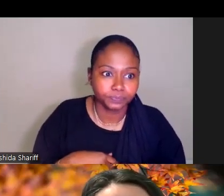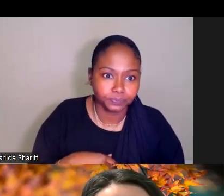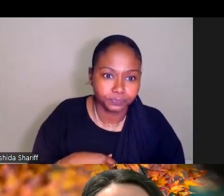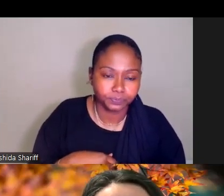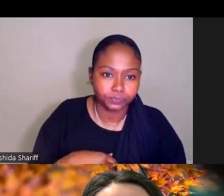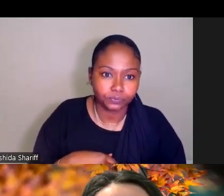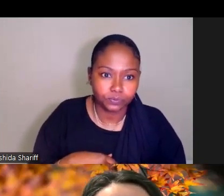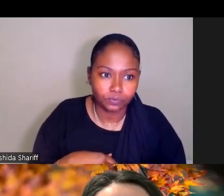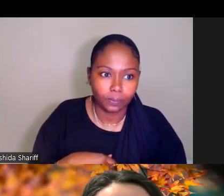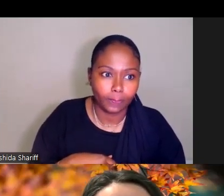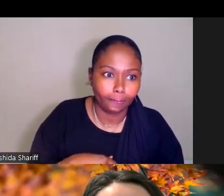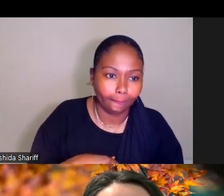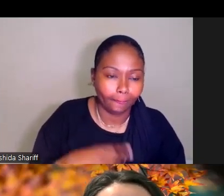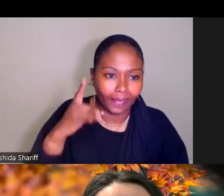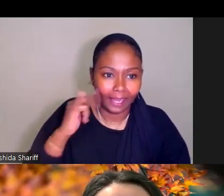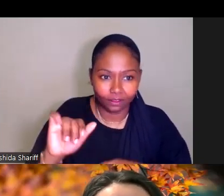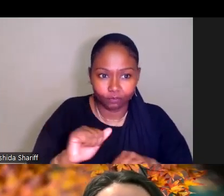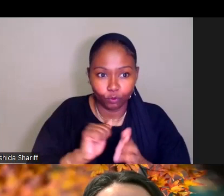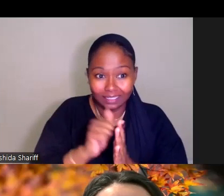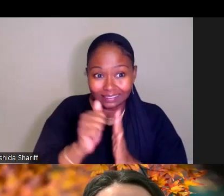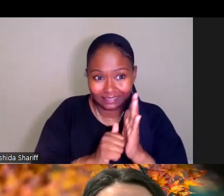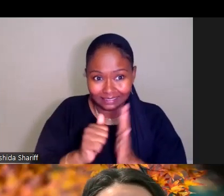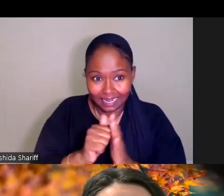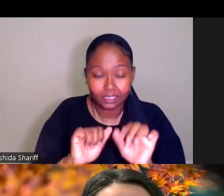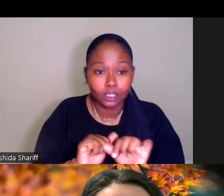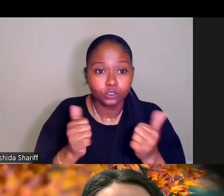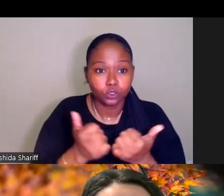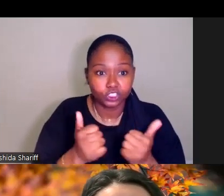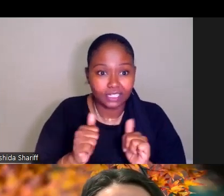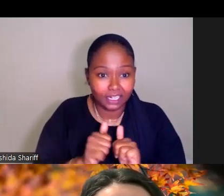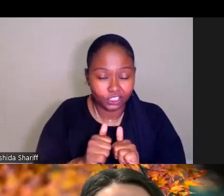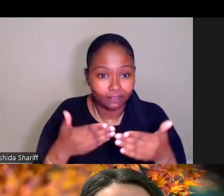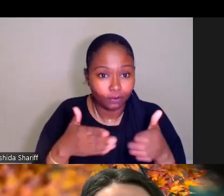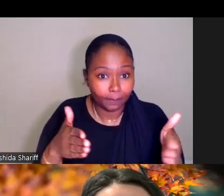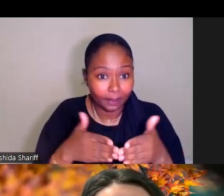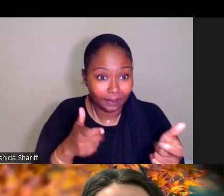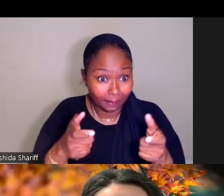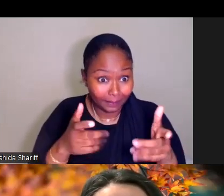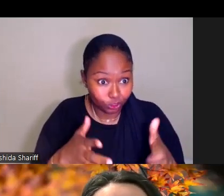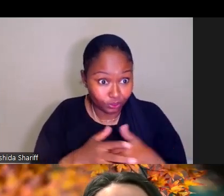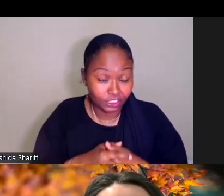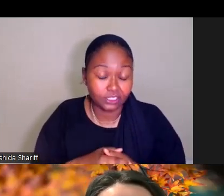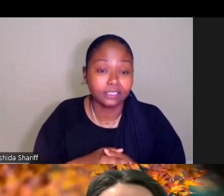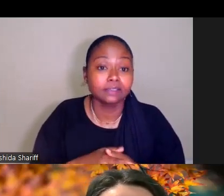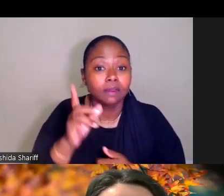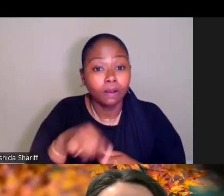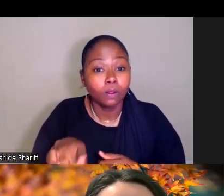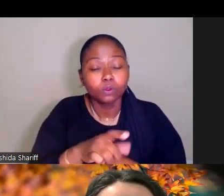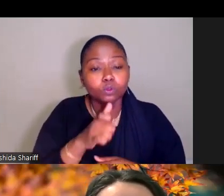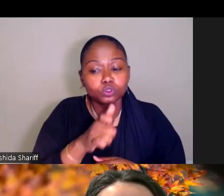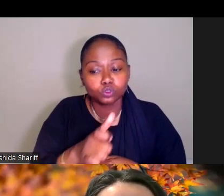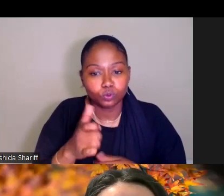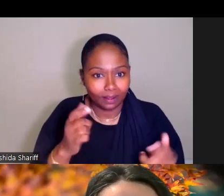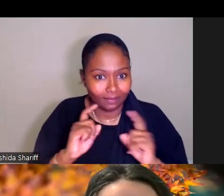Conservators, who provided the contact information for the public guardian. So those of you who have administered a